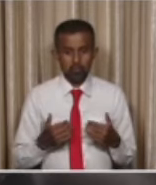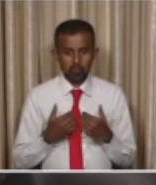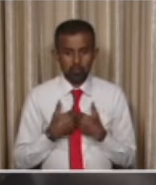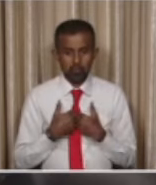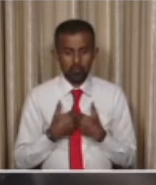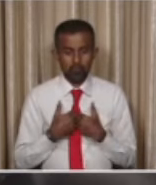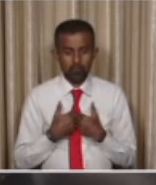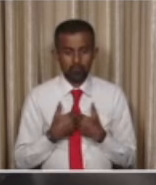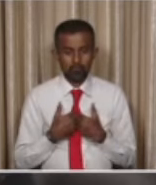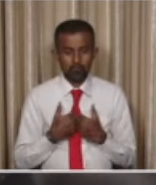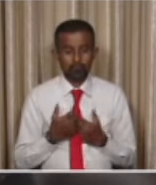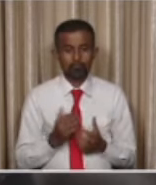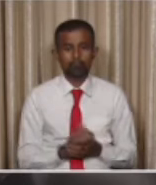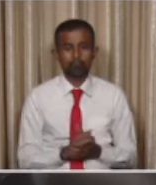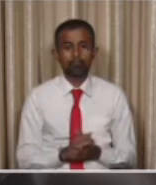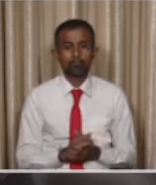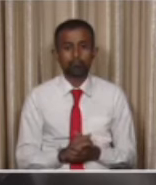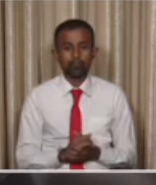that the